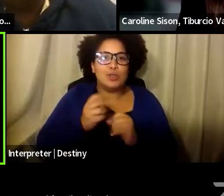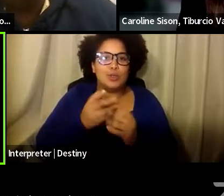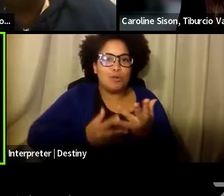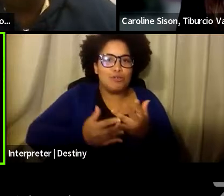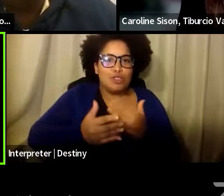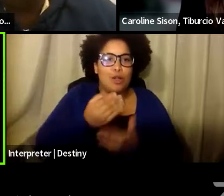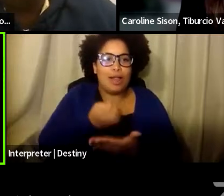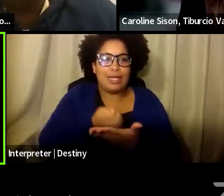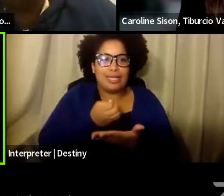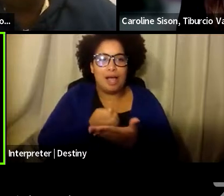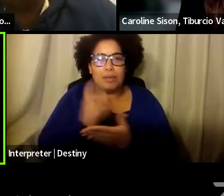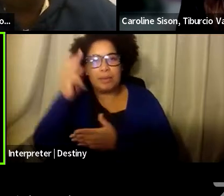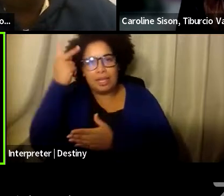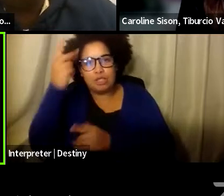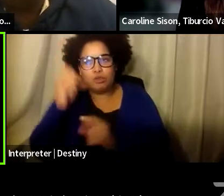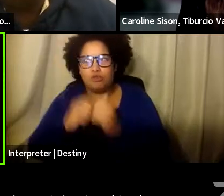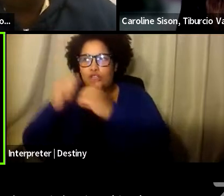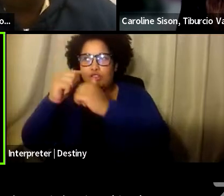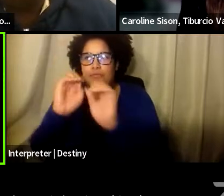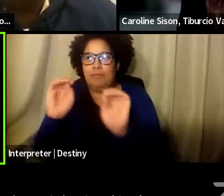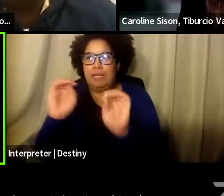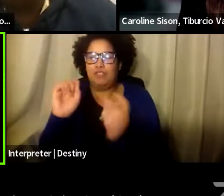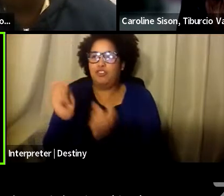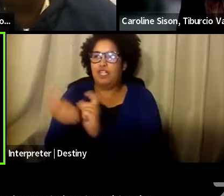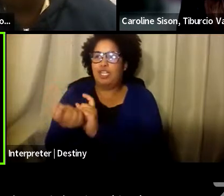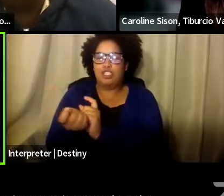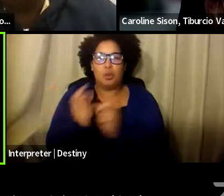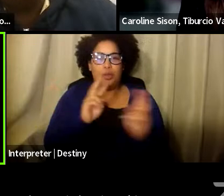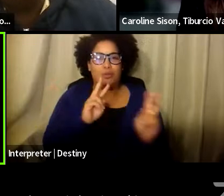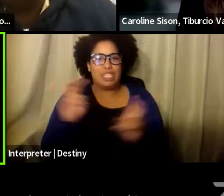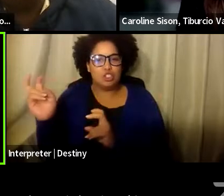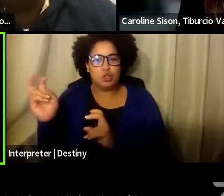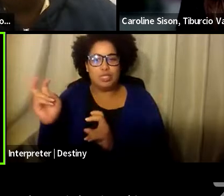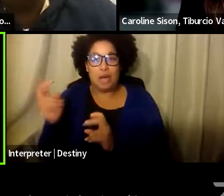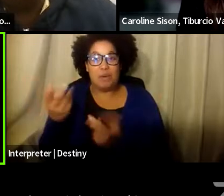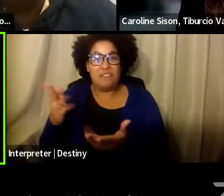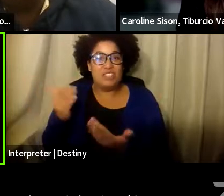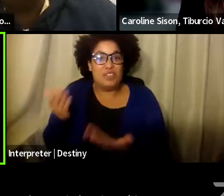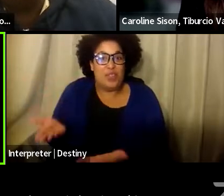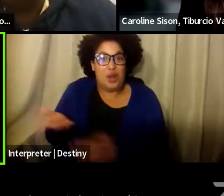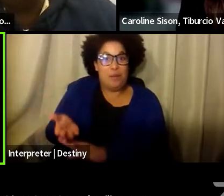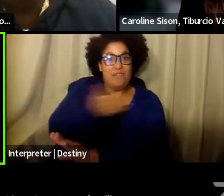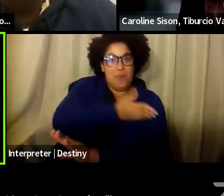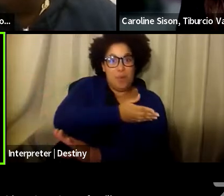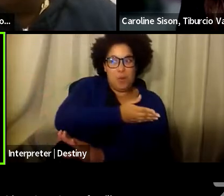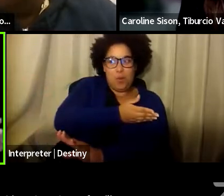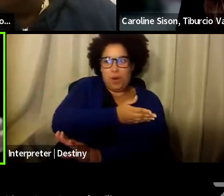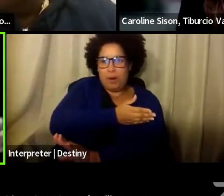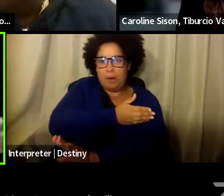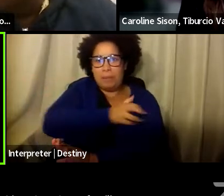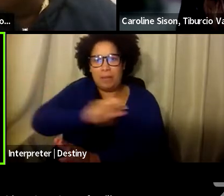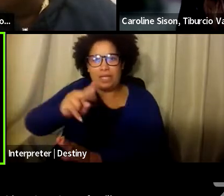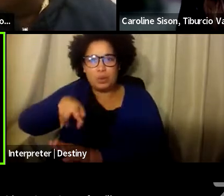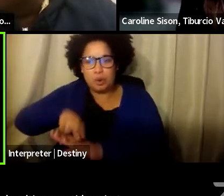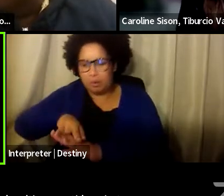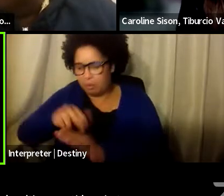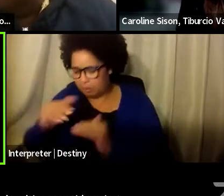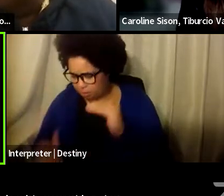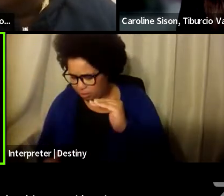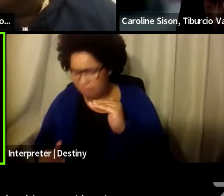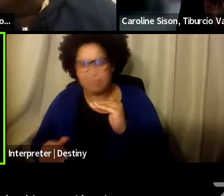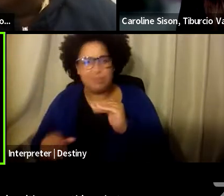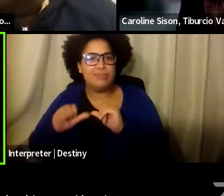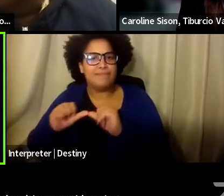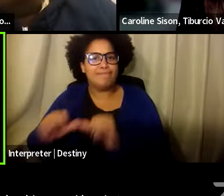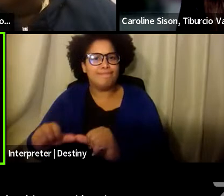structure, those issues are still there. So as we move back to normal, it's important to actually think about, like, what